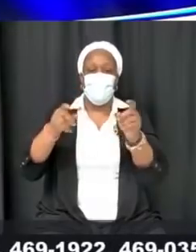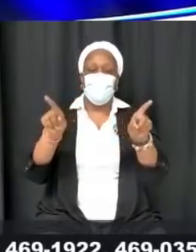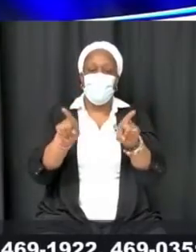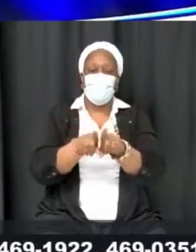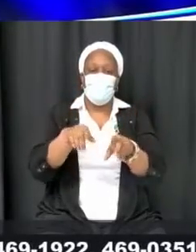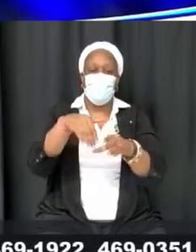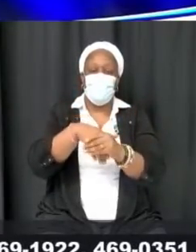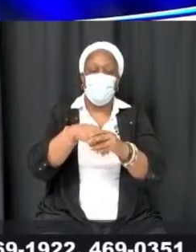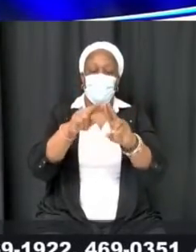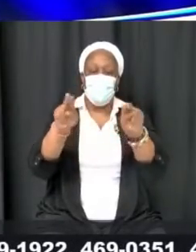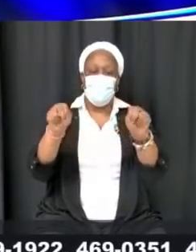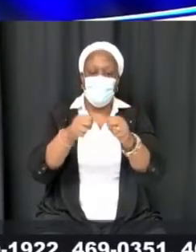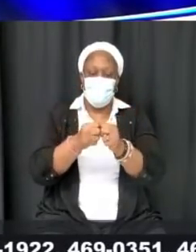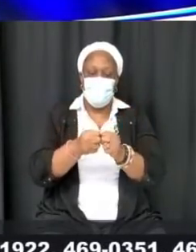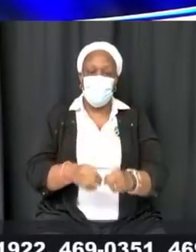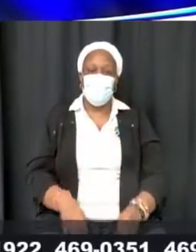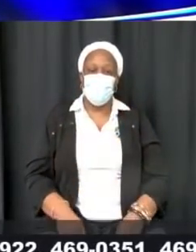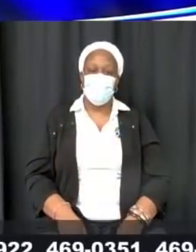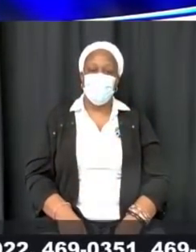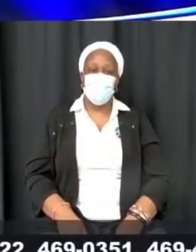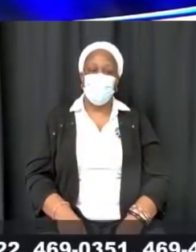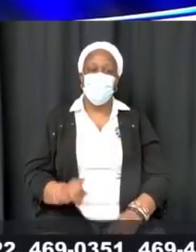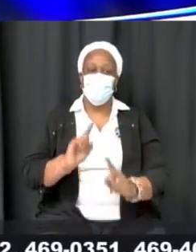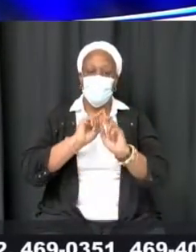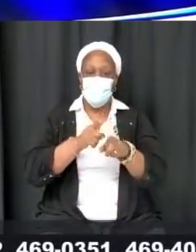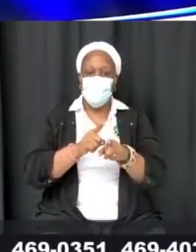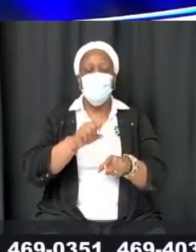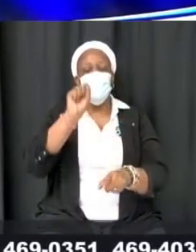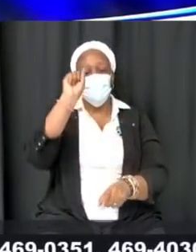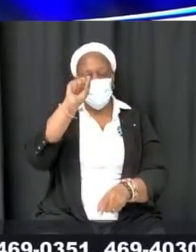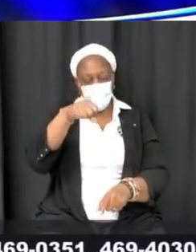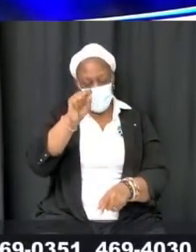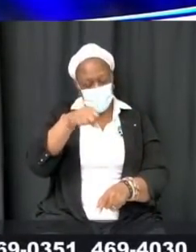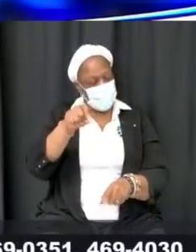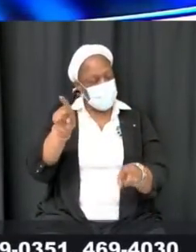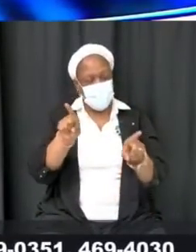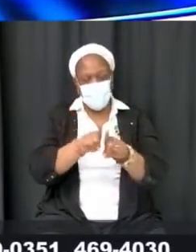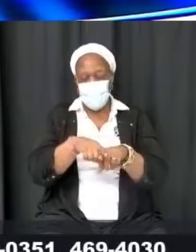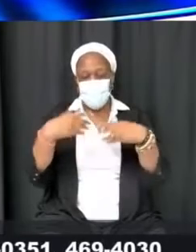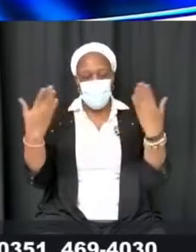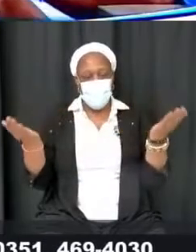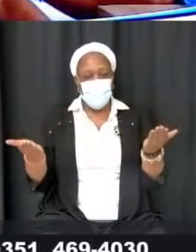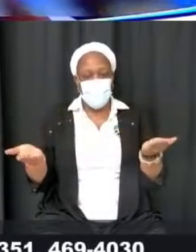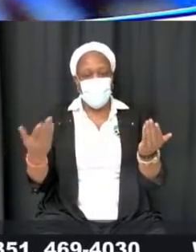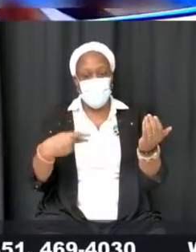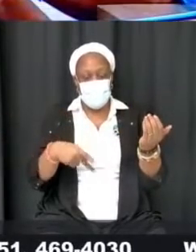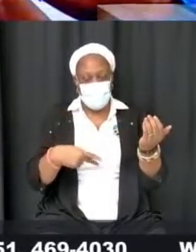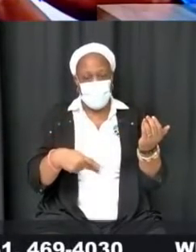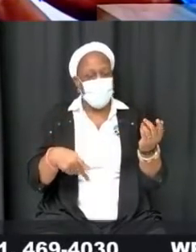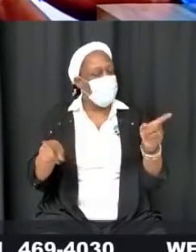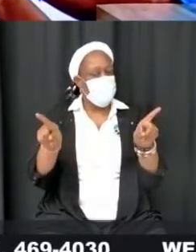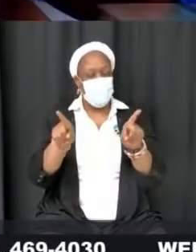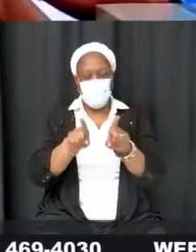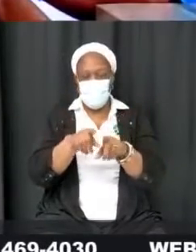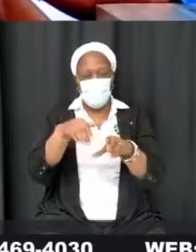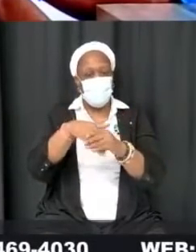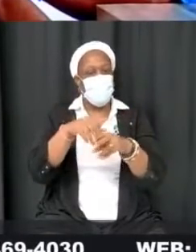Good afternoon. Yes, persons will be able to sit their exam just as we've been doing in St. Kitts. The same will apply in